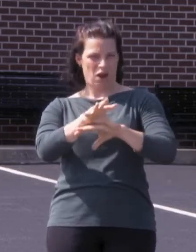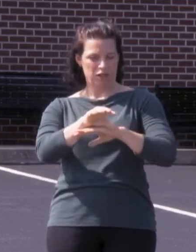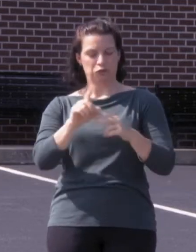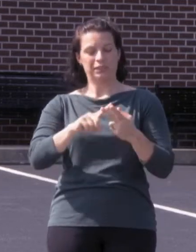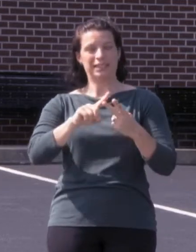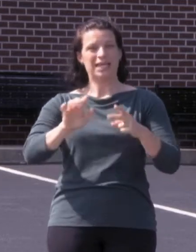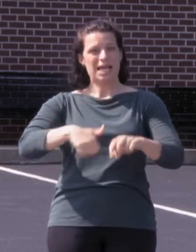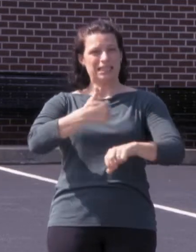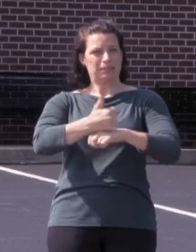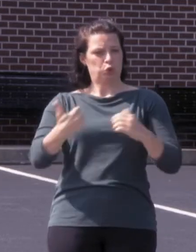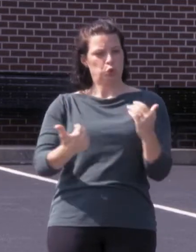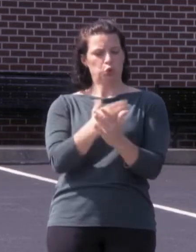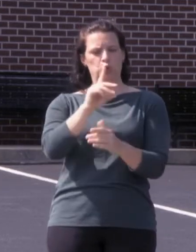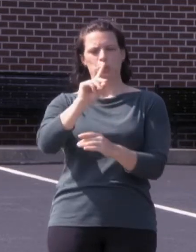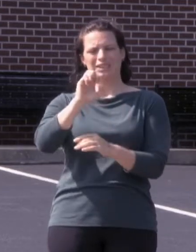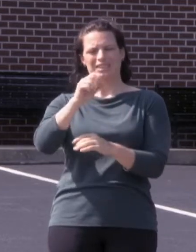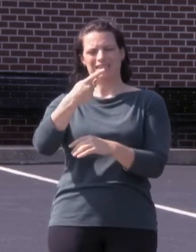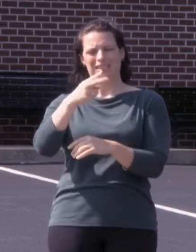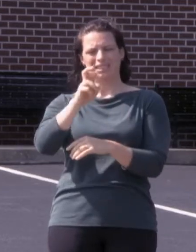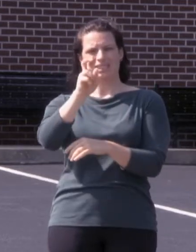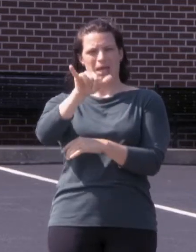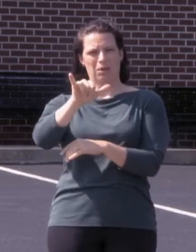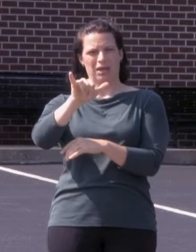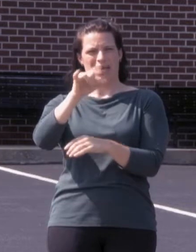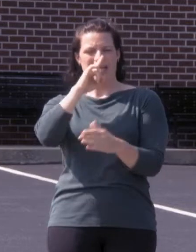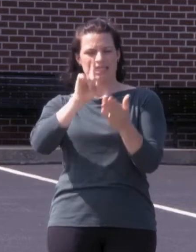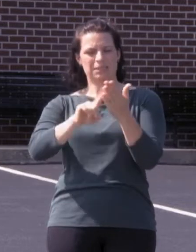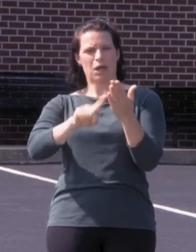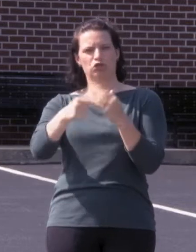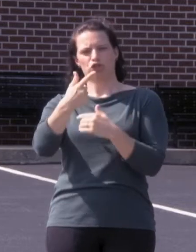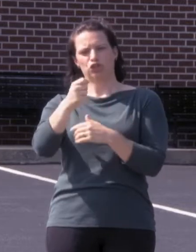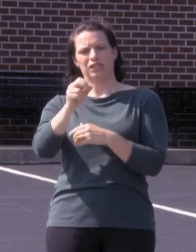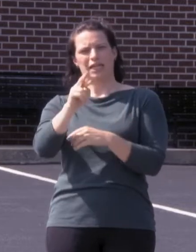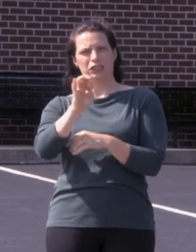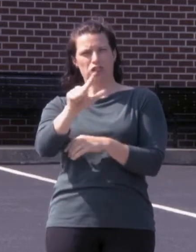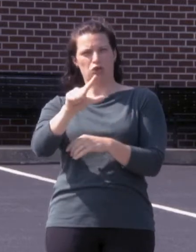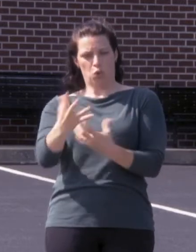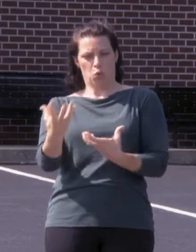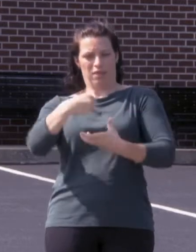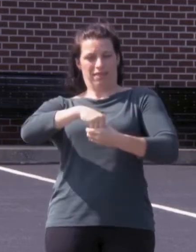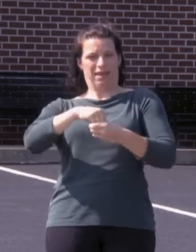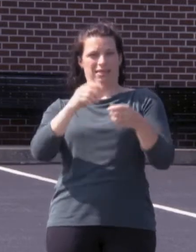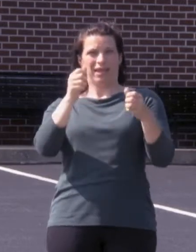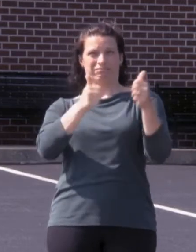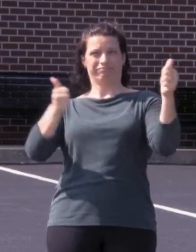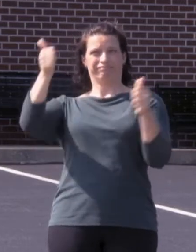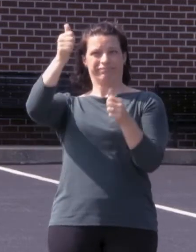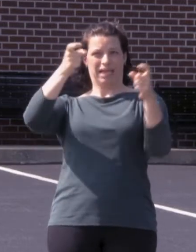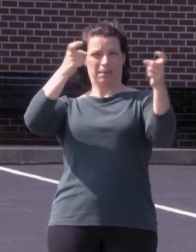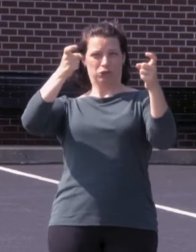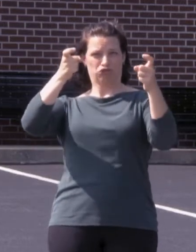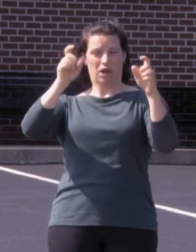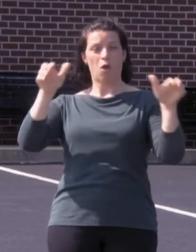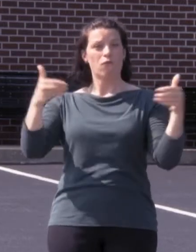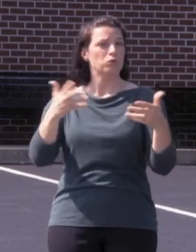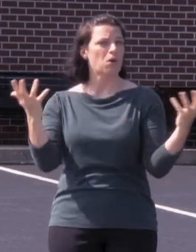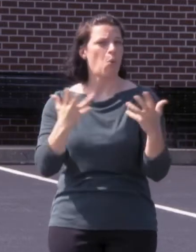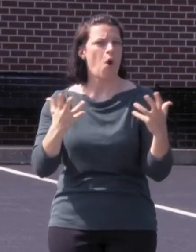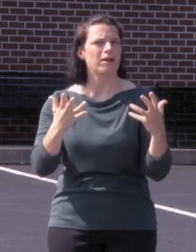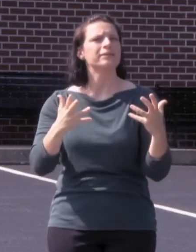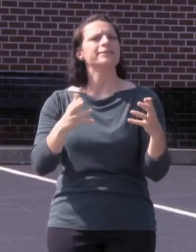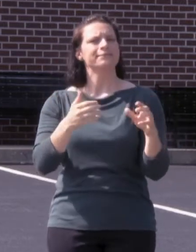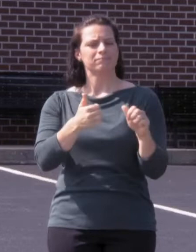established a new Deputy Inspector General inside the administration focused on deterring